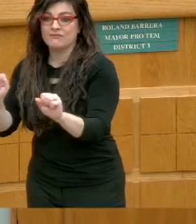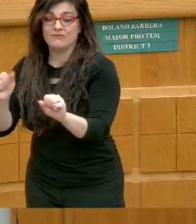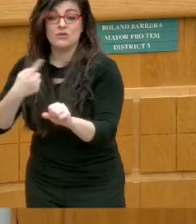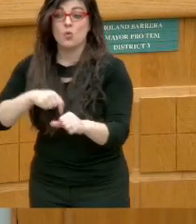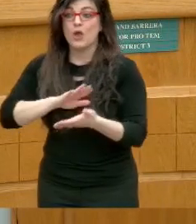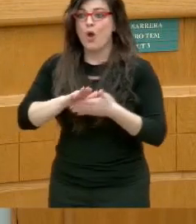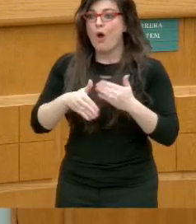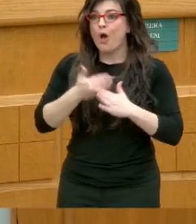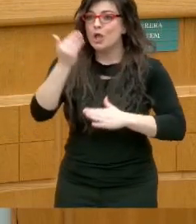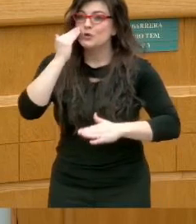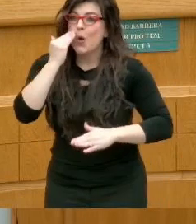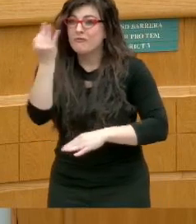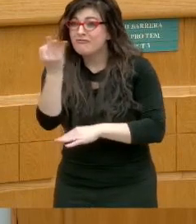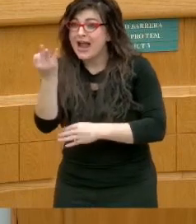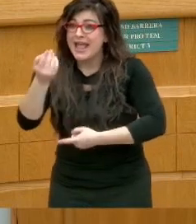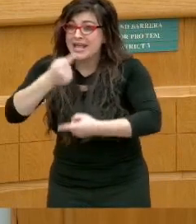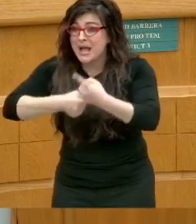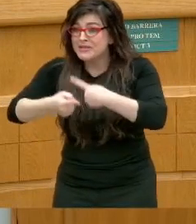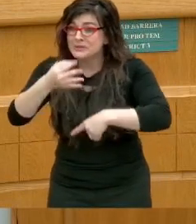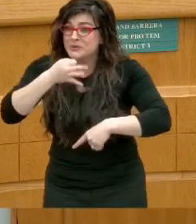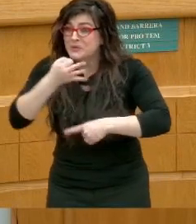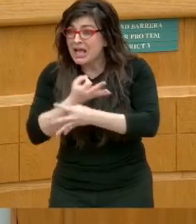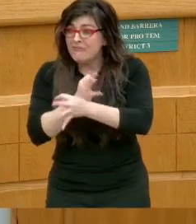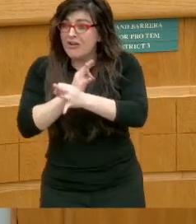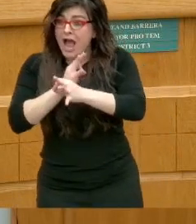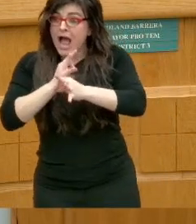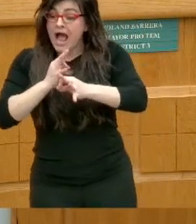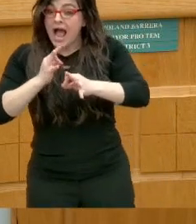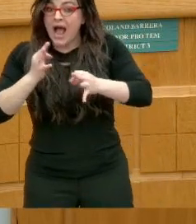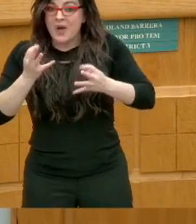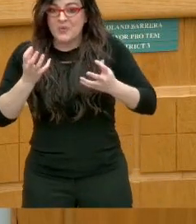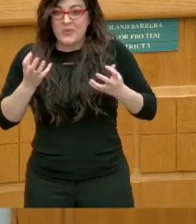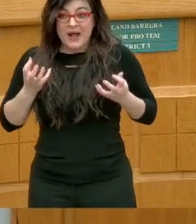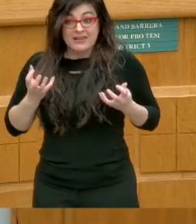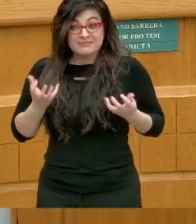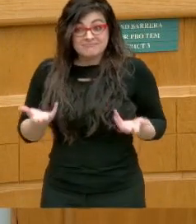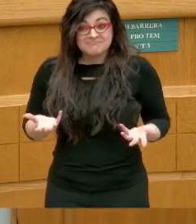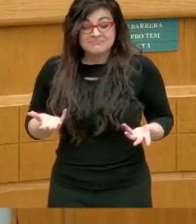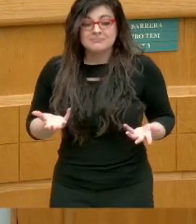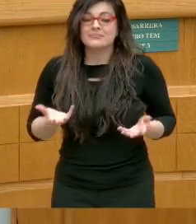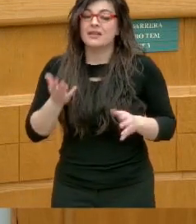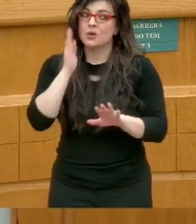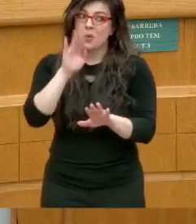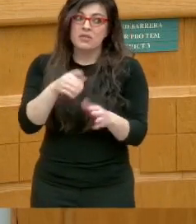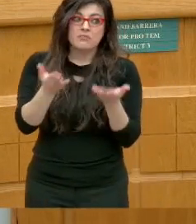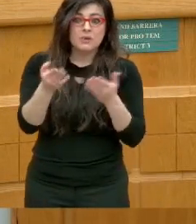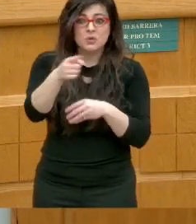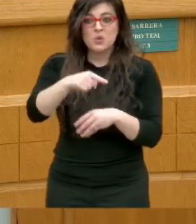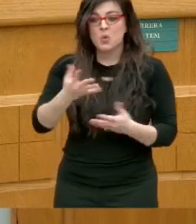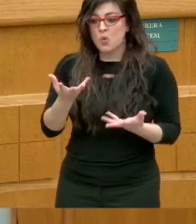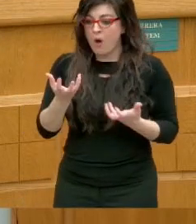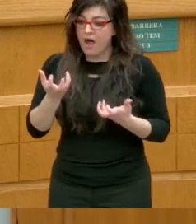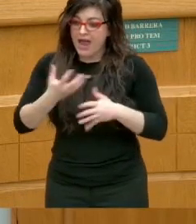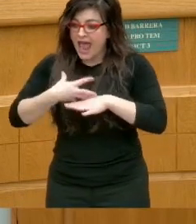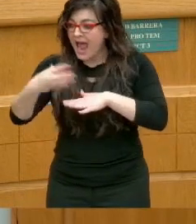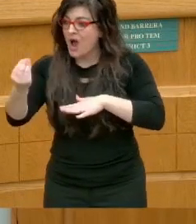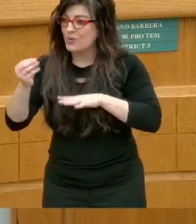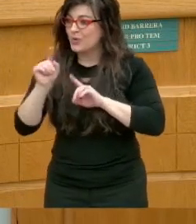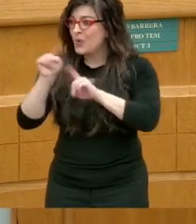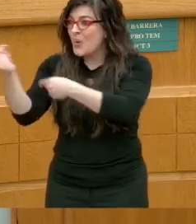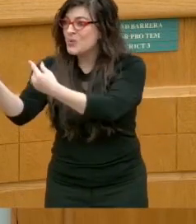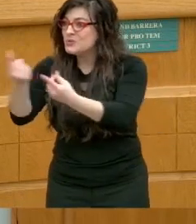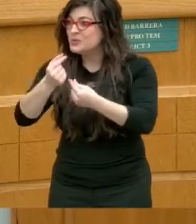almost taste that freedom, I bet. And I know people will want to go to do things they haven't been doing in the last 30 days, that want to